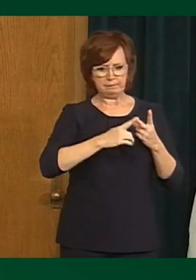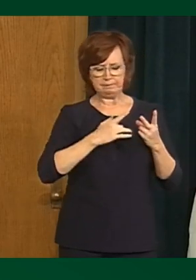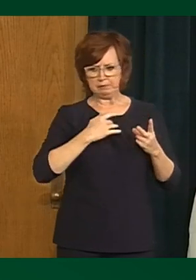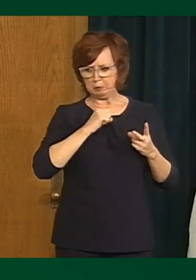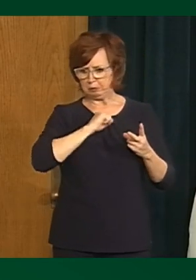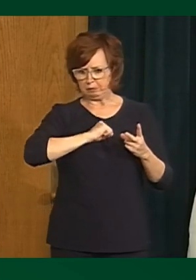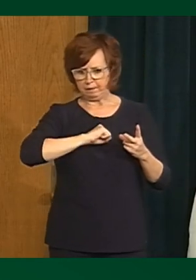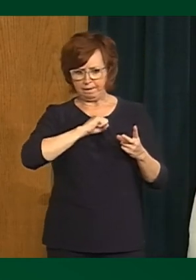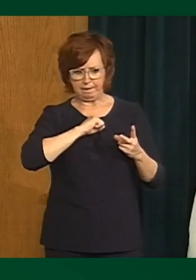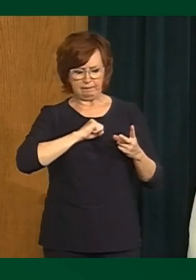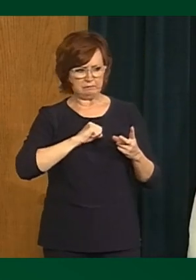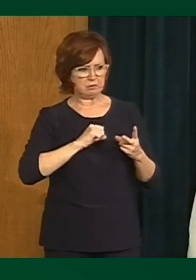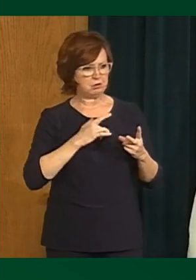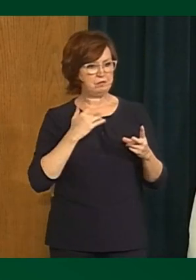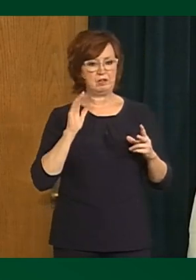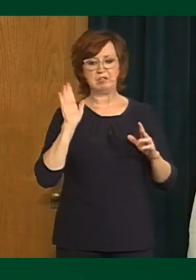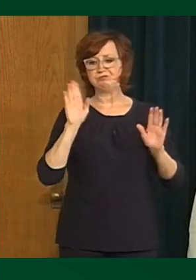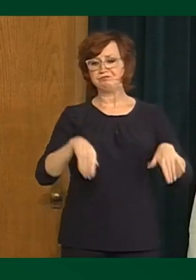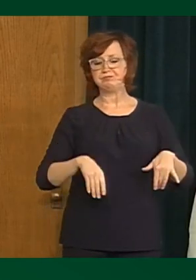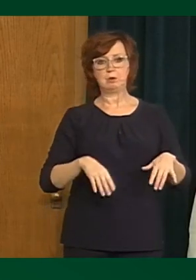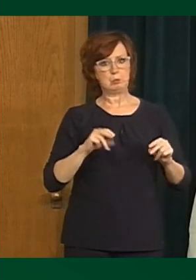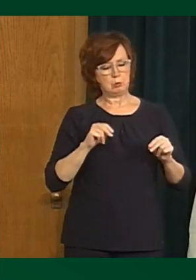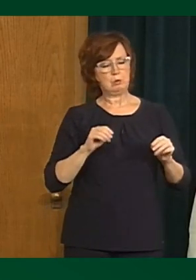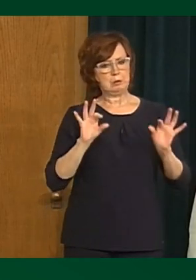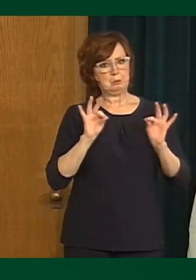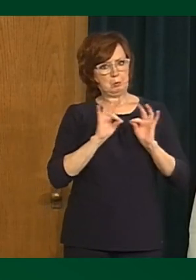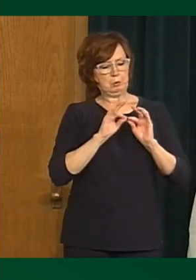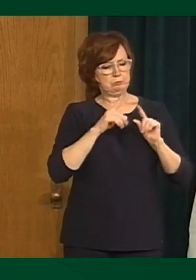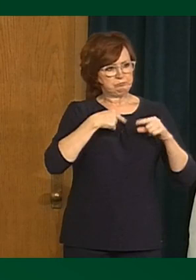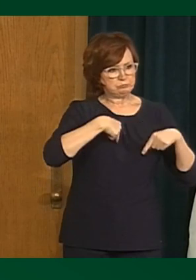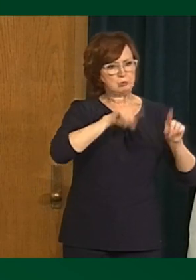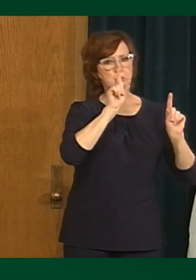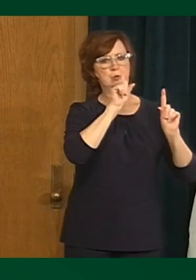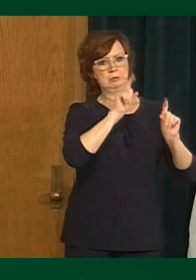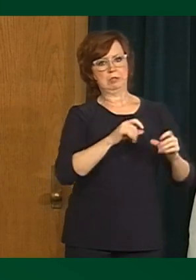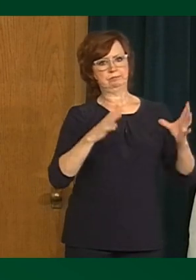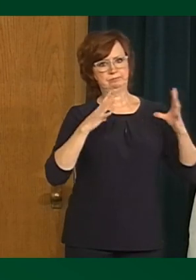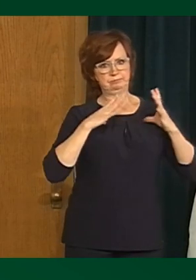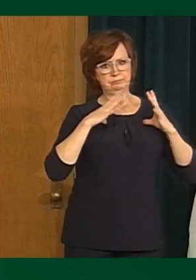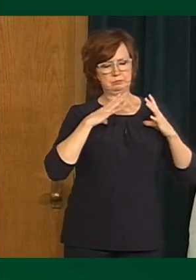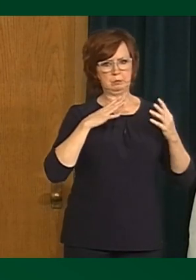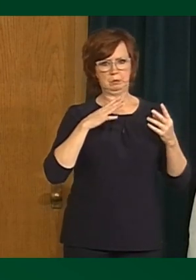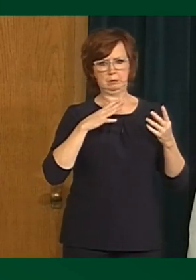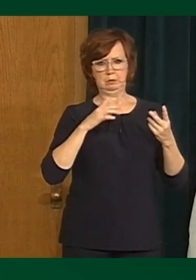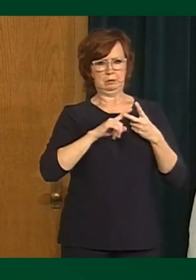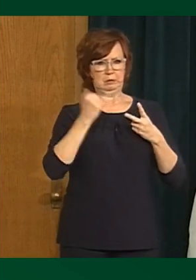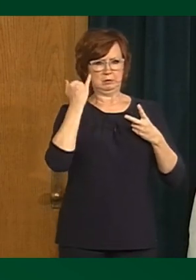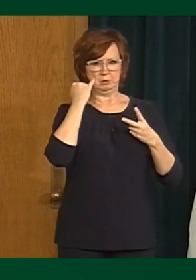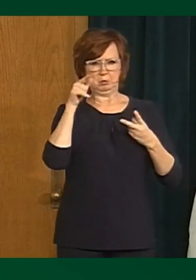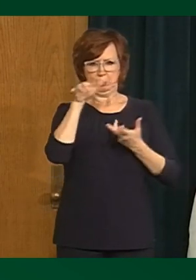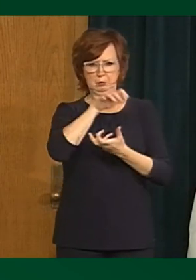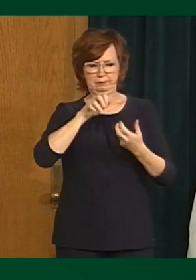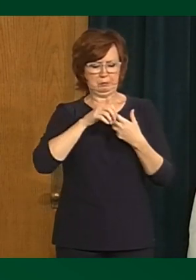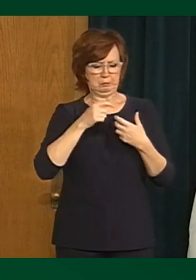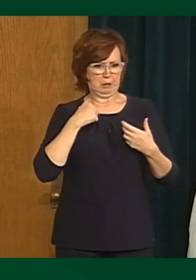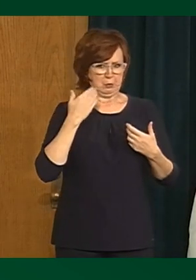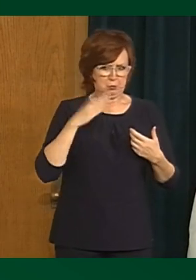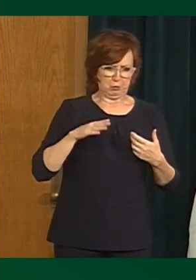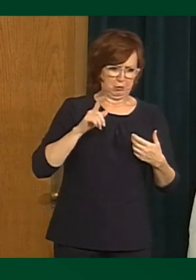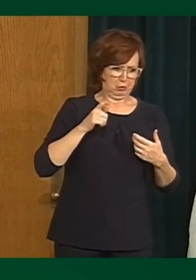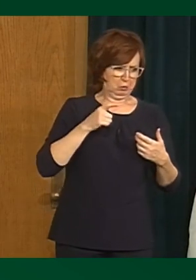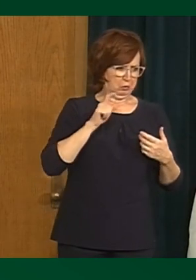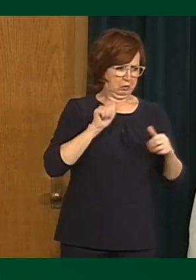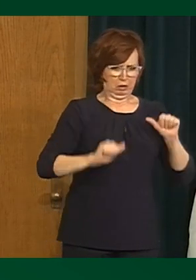even for mild symptoms, you can seek testing. Or if you have any concerns, you can seek advice in terms of concerns you may have